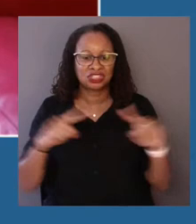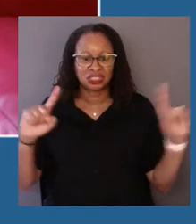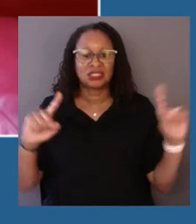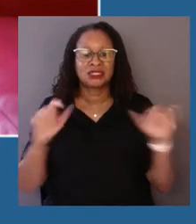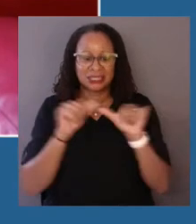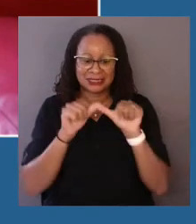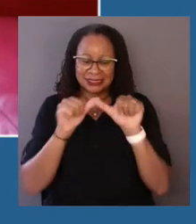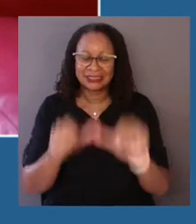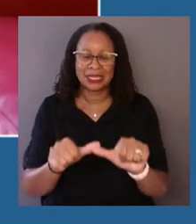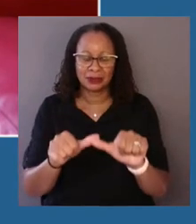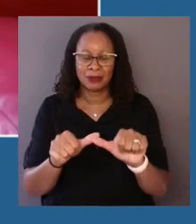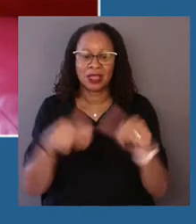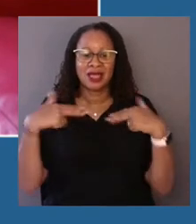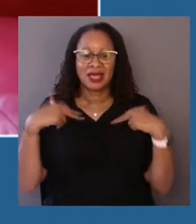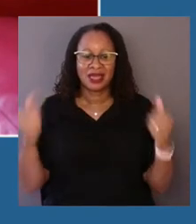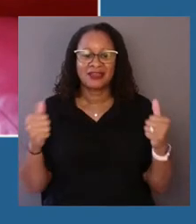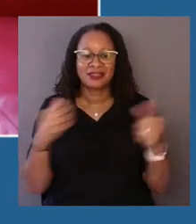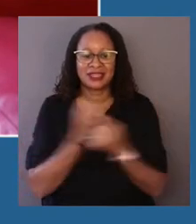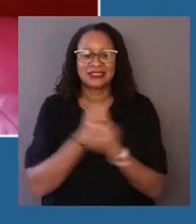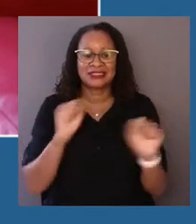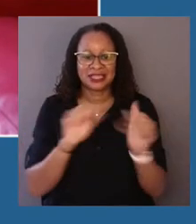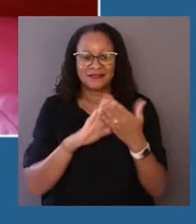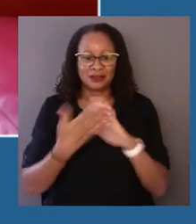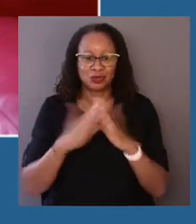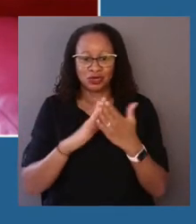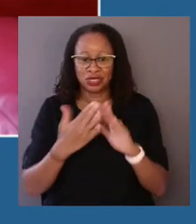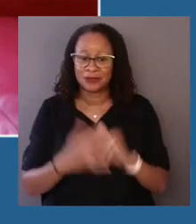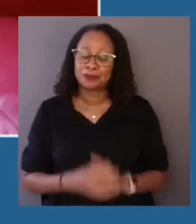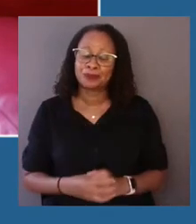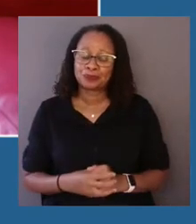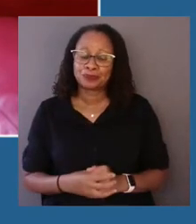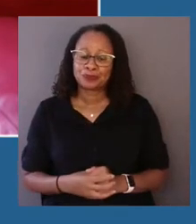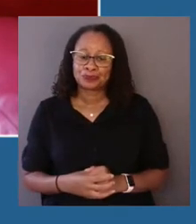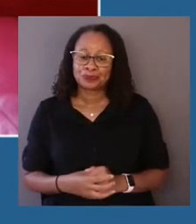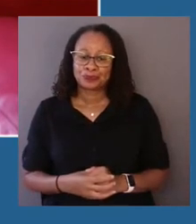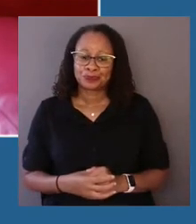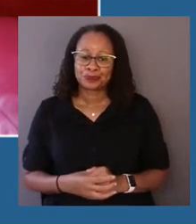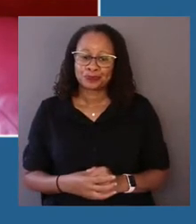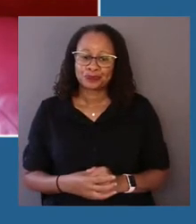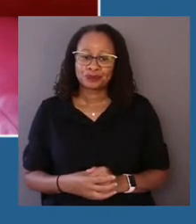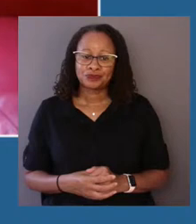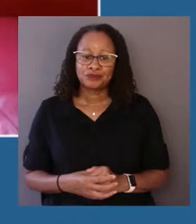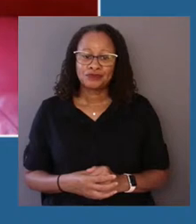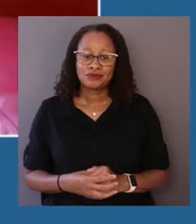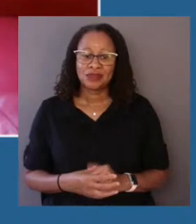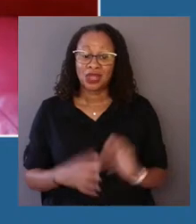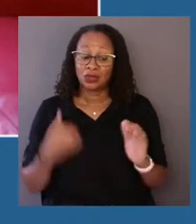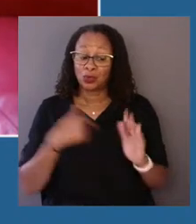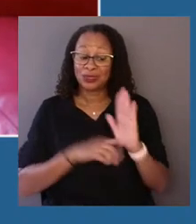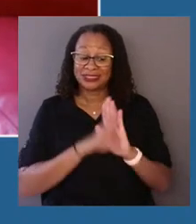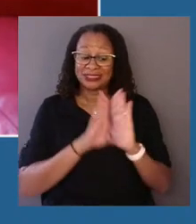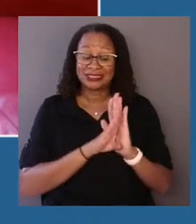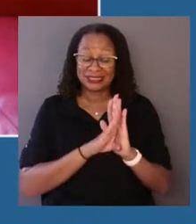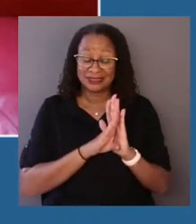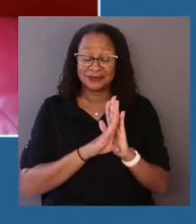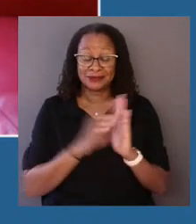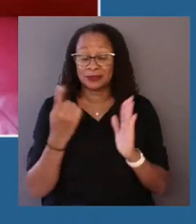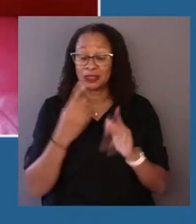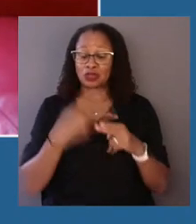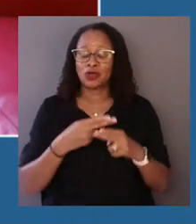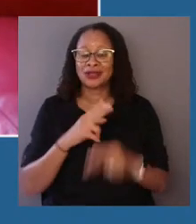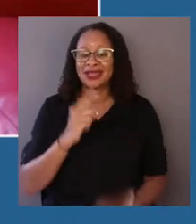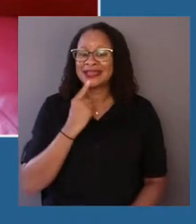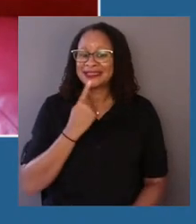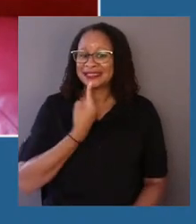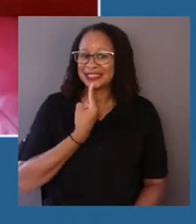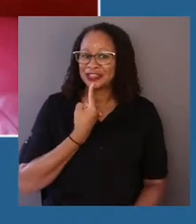sustainable, healthy, and safe community. And so we developed something called Serious Games, and we developed